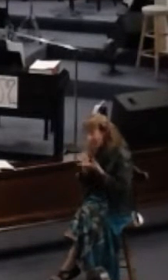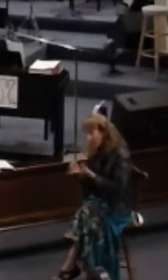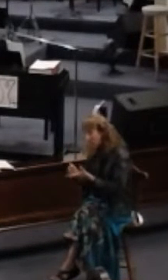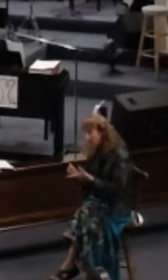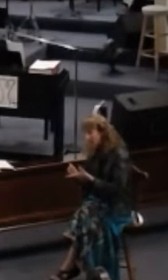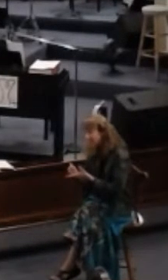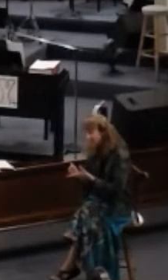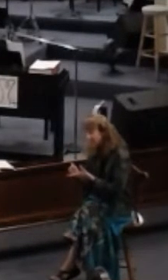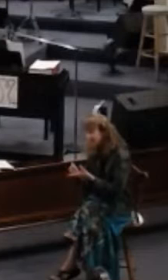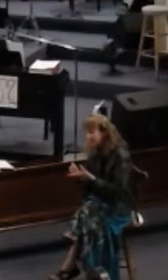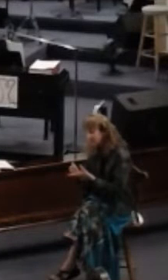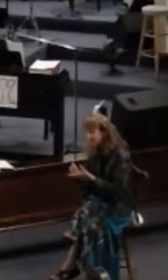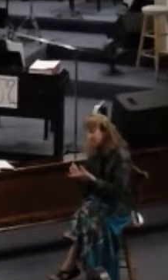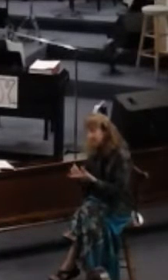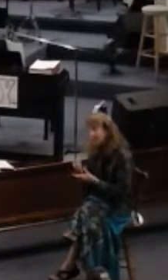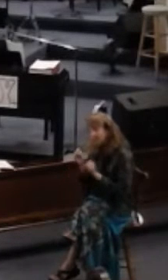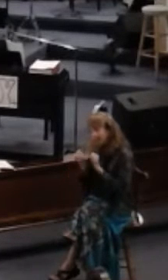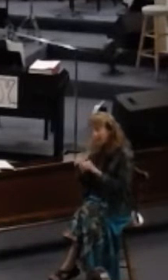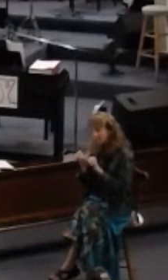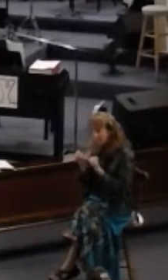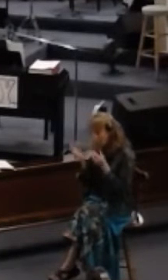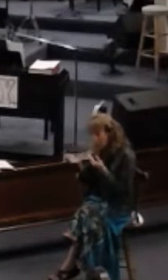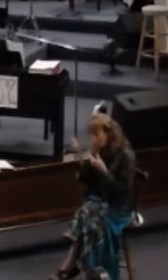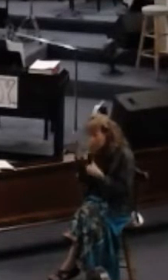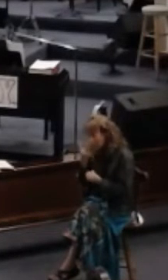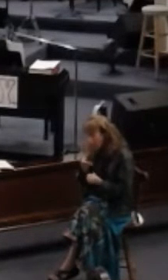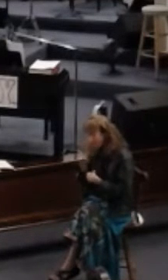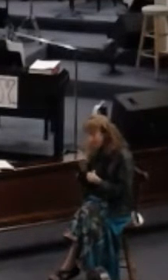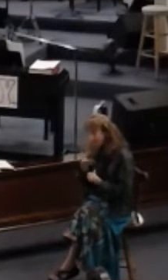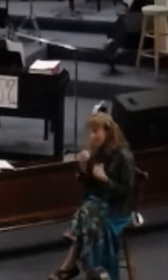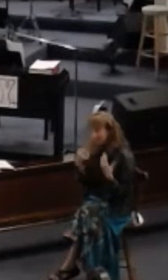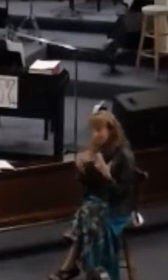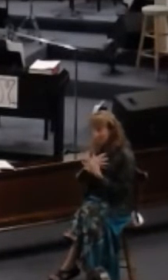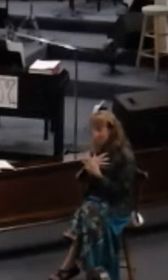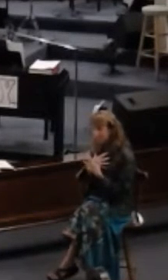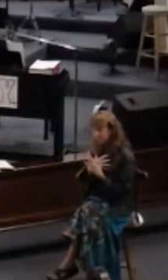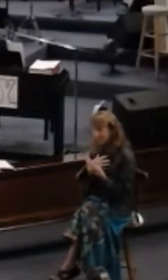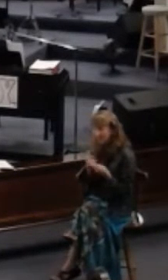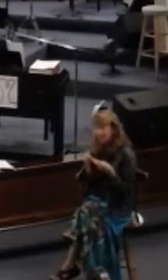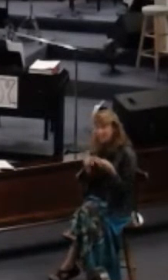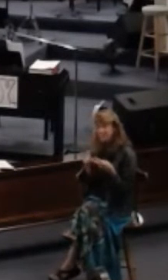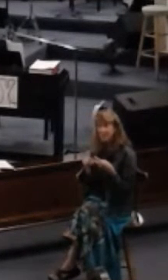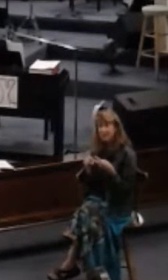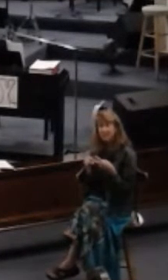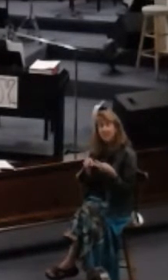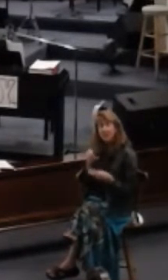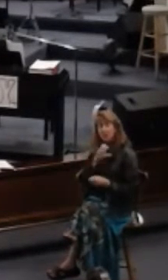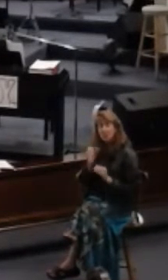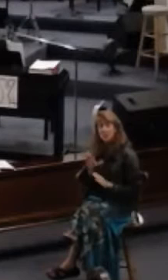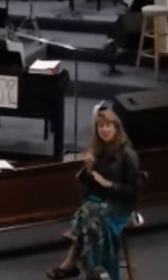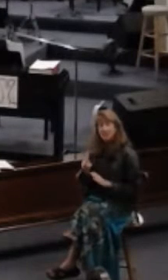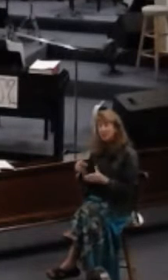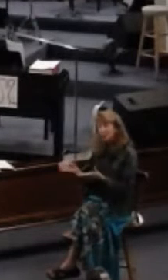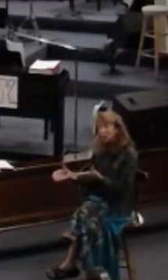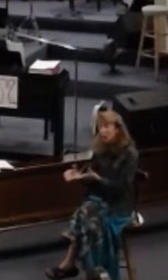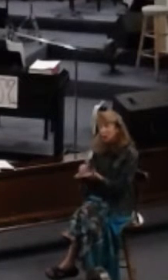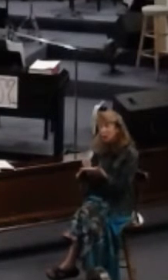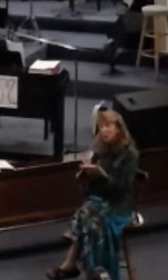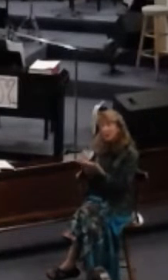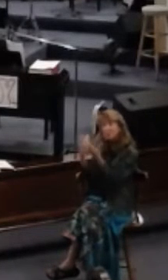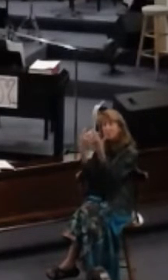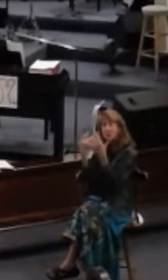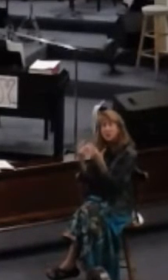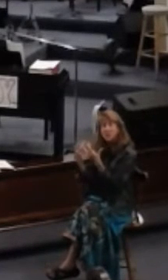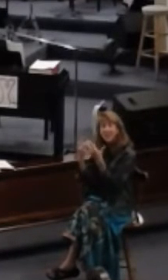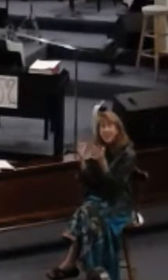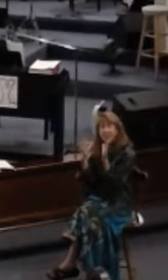be glorious. They were able to overcome those fears. Second, Christians had learned mercy from Jesus. Jesus had